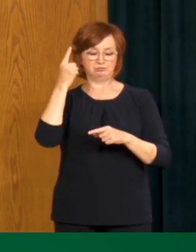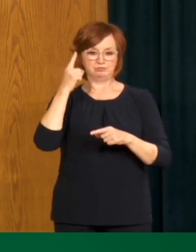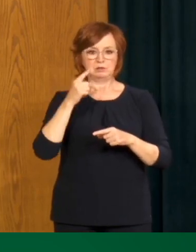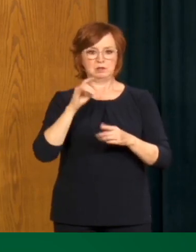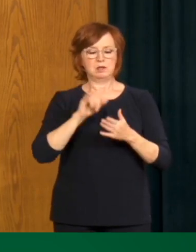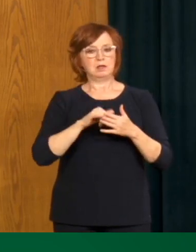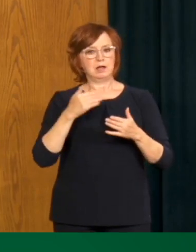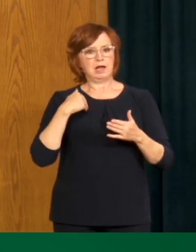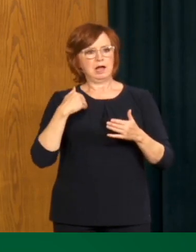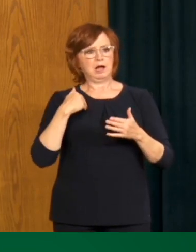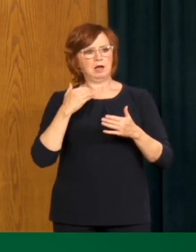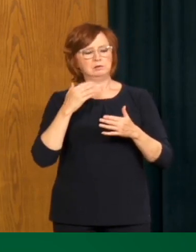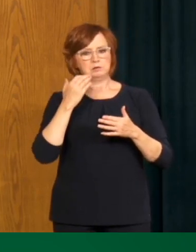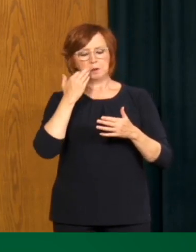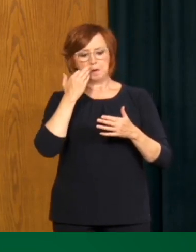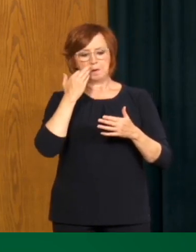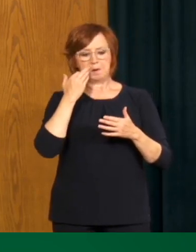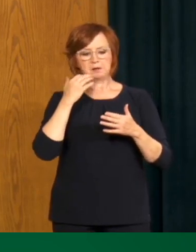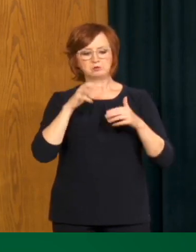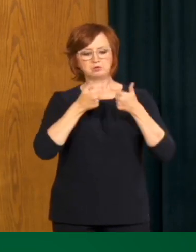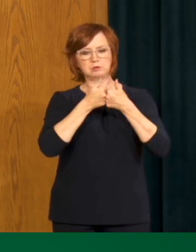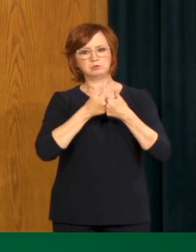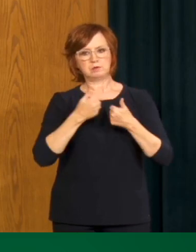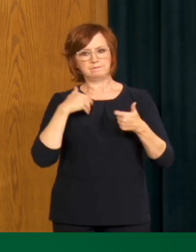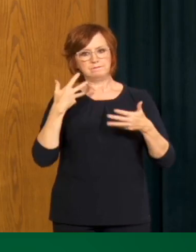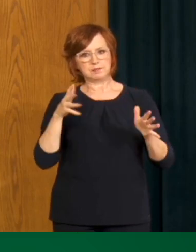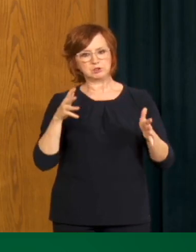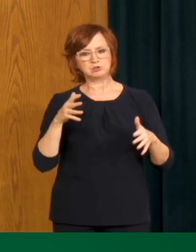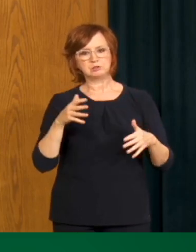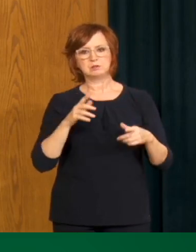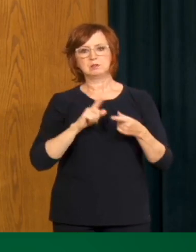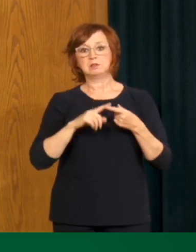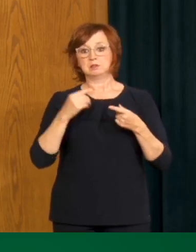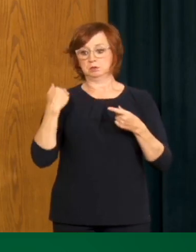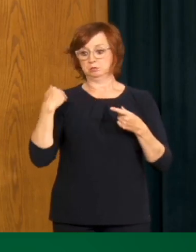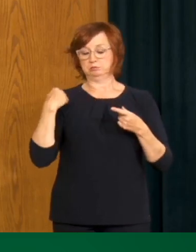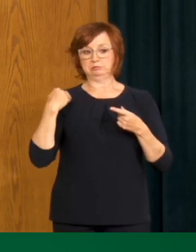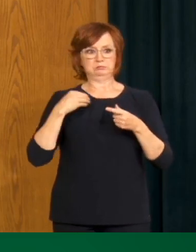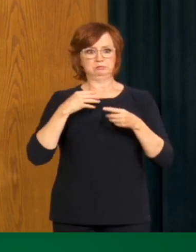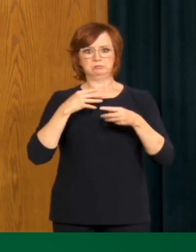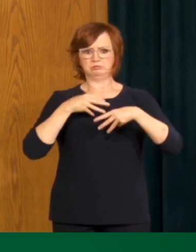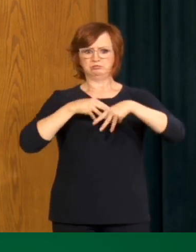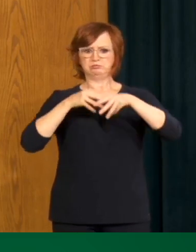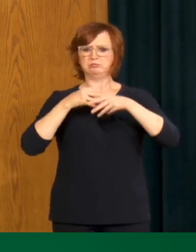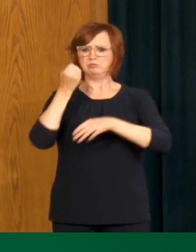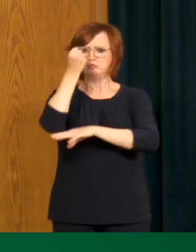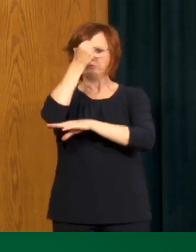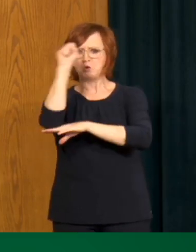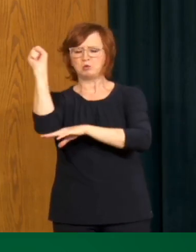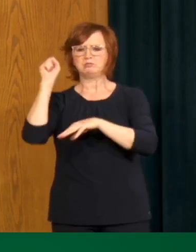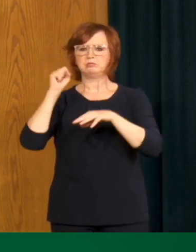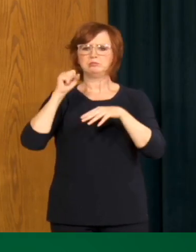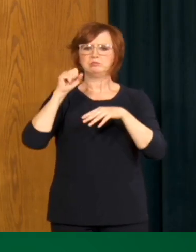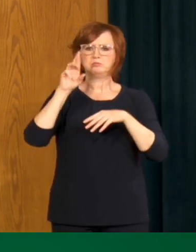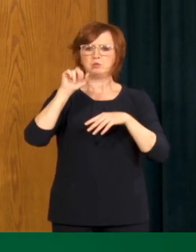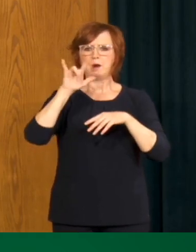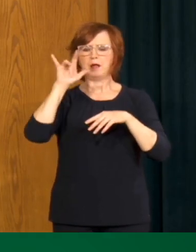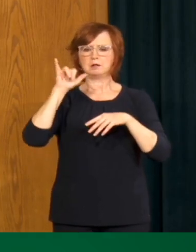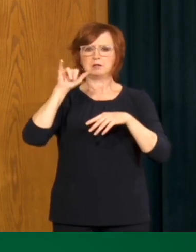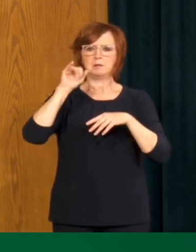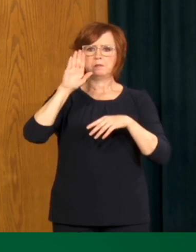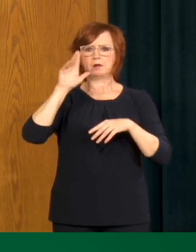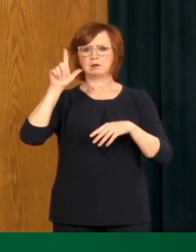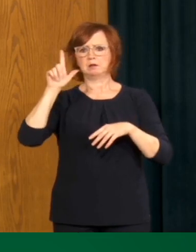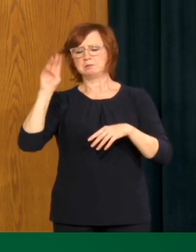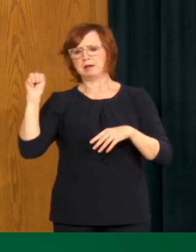Saskatchewan, including the rallies that have been held here over the course of the last couple